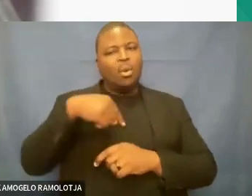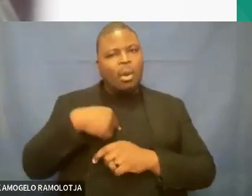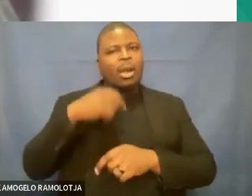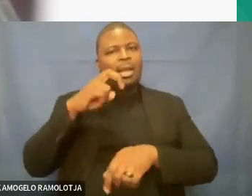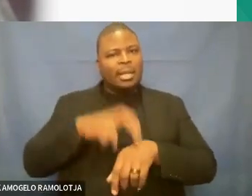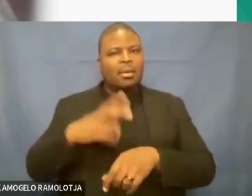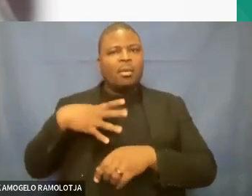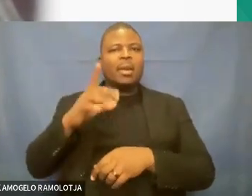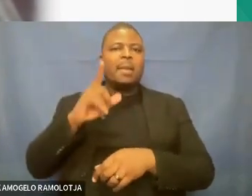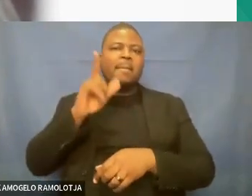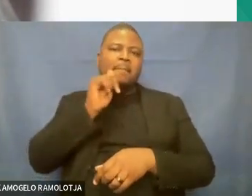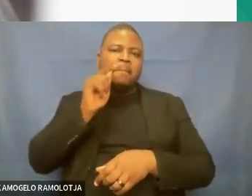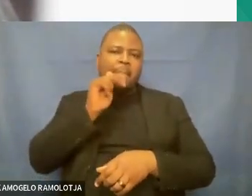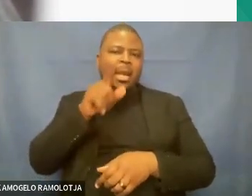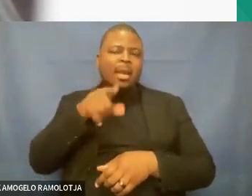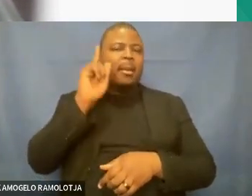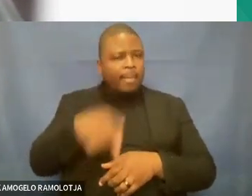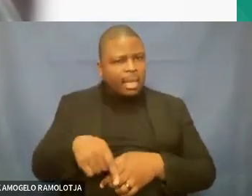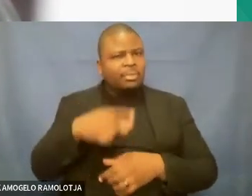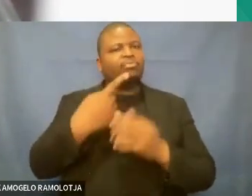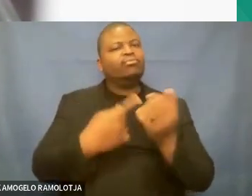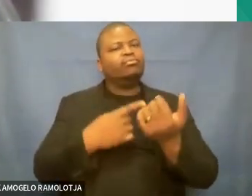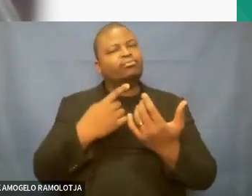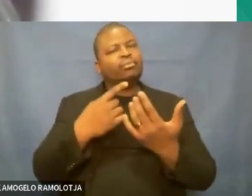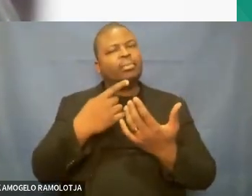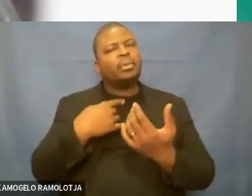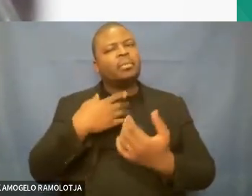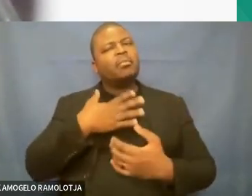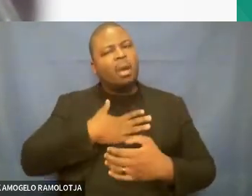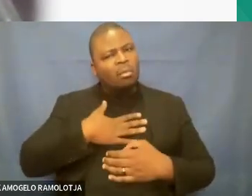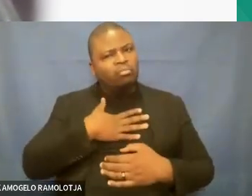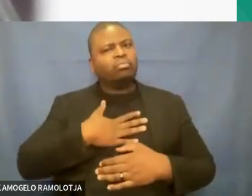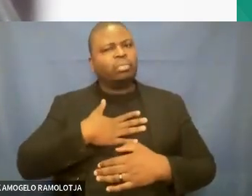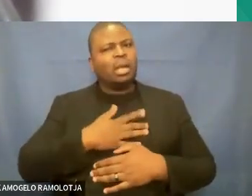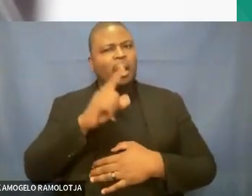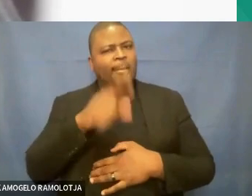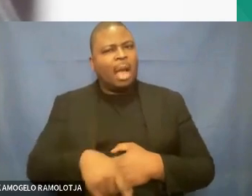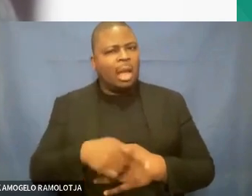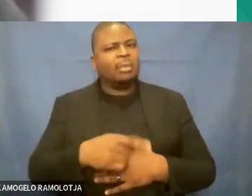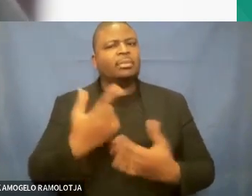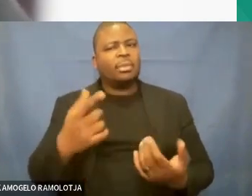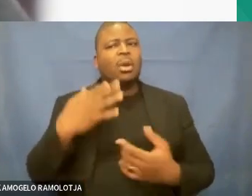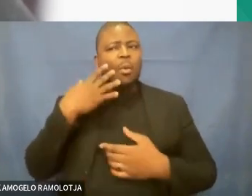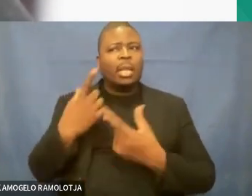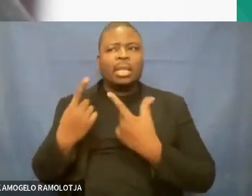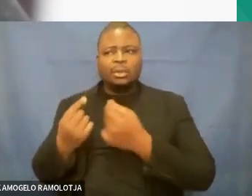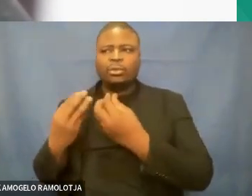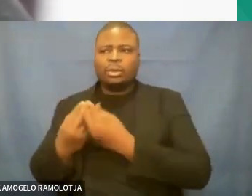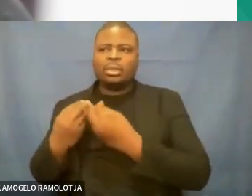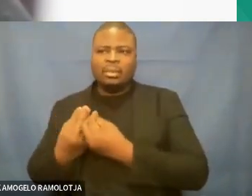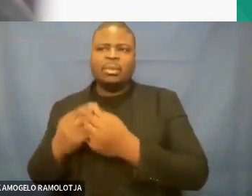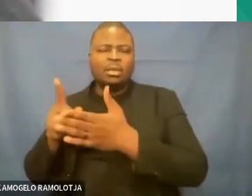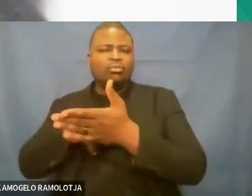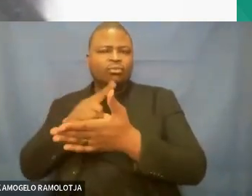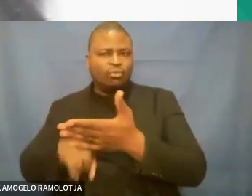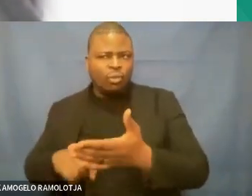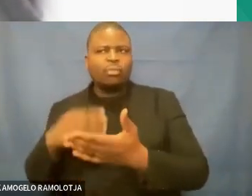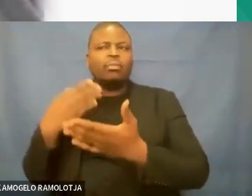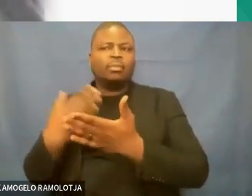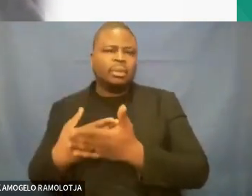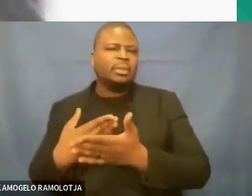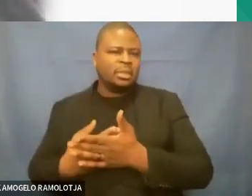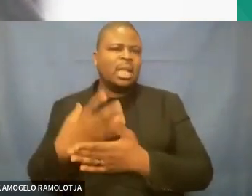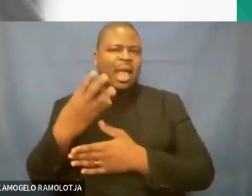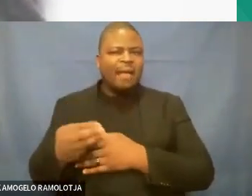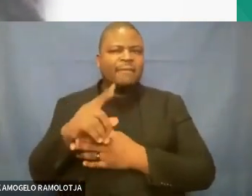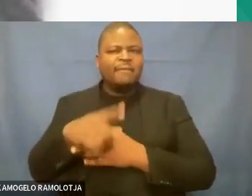men and make them to be agents of change, to understand what is it that they do wrong for having multiple sexual partners, for